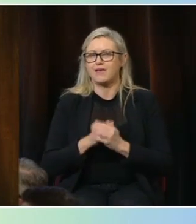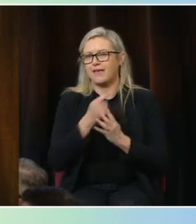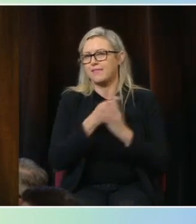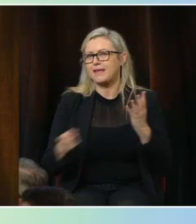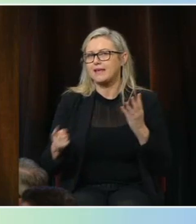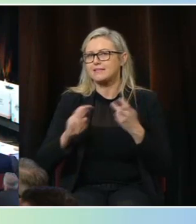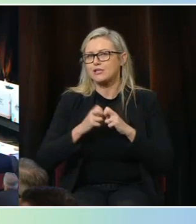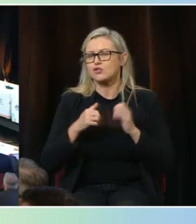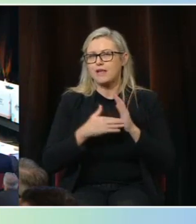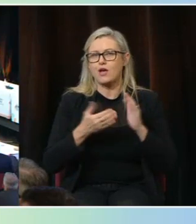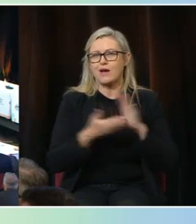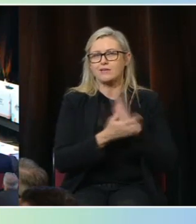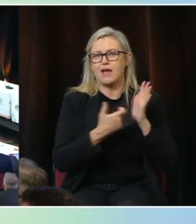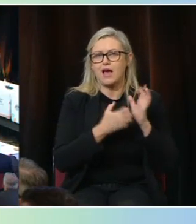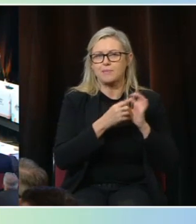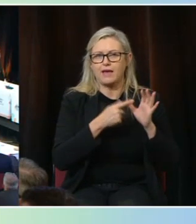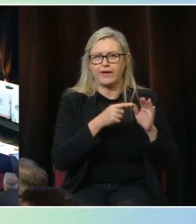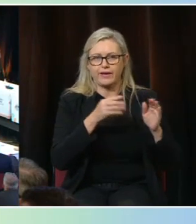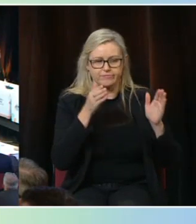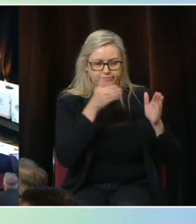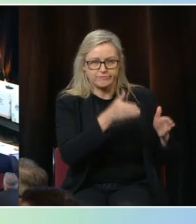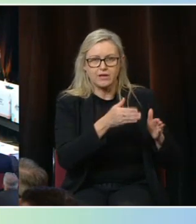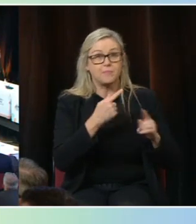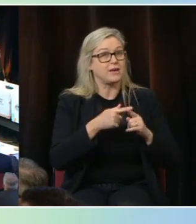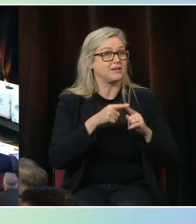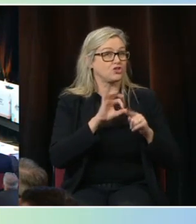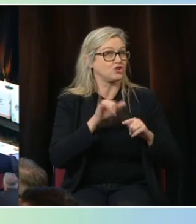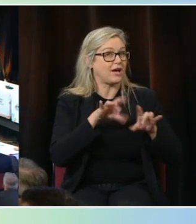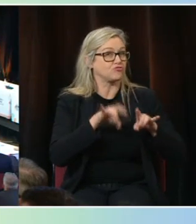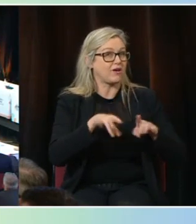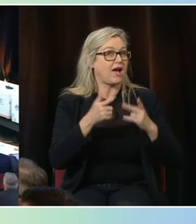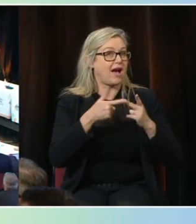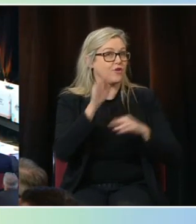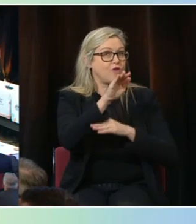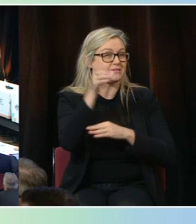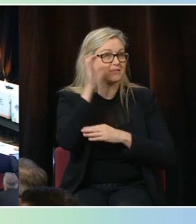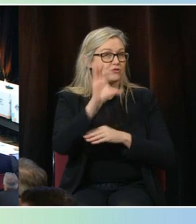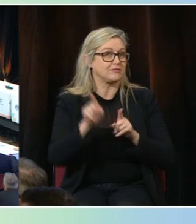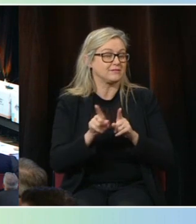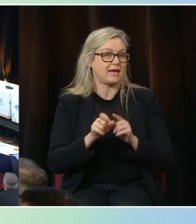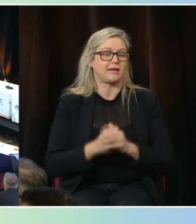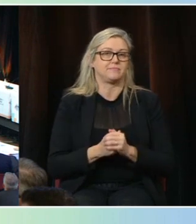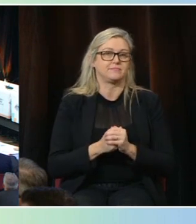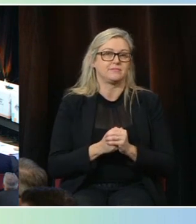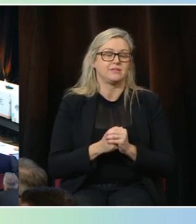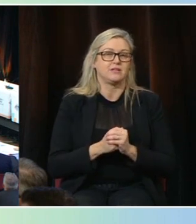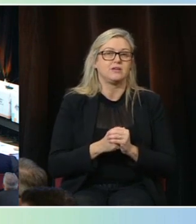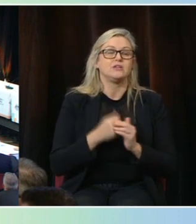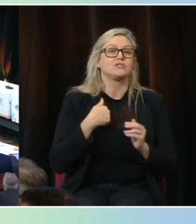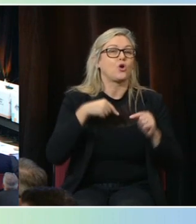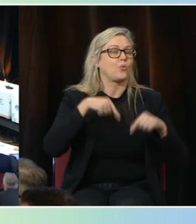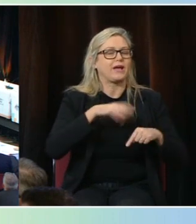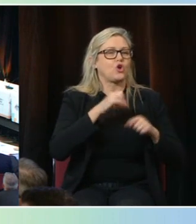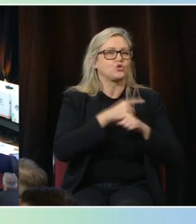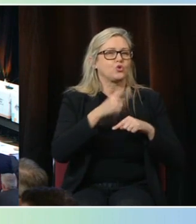review of the RBA and indeed are being thought about right around the world so while these kind of macro levers are not in play for this Summit